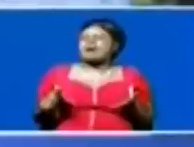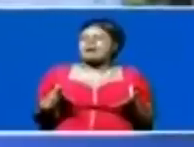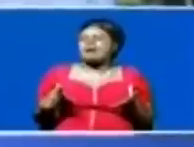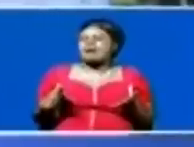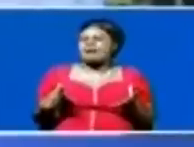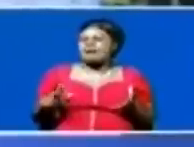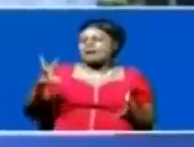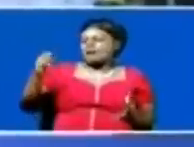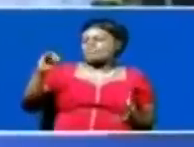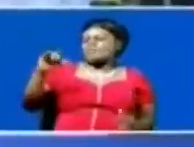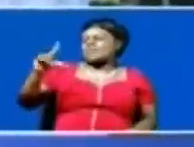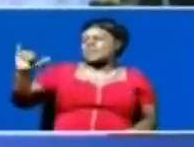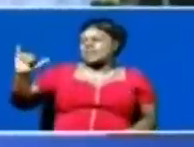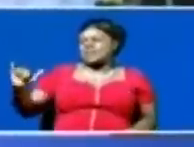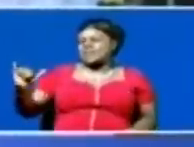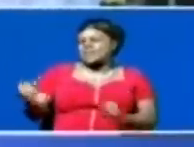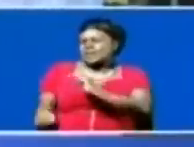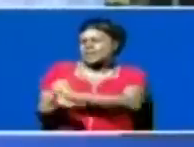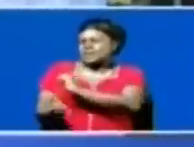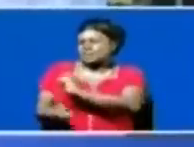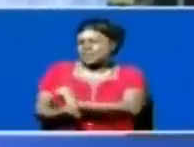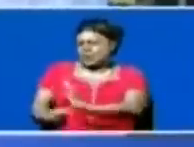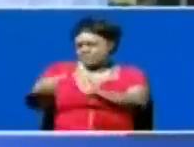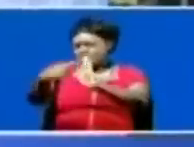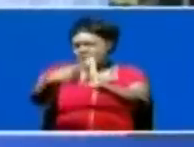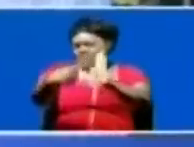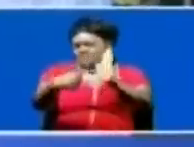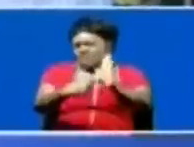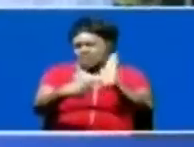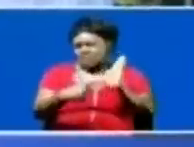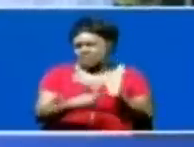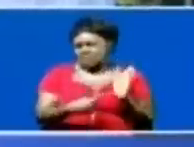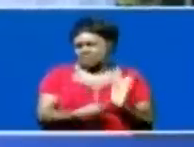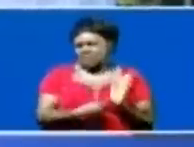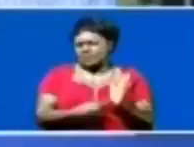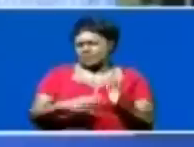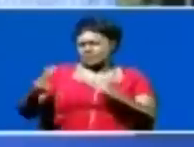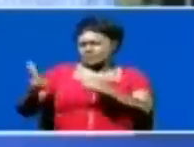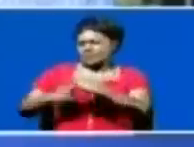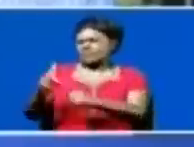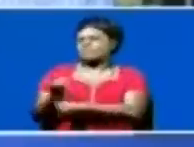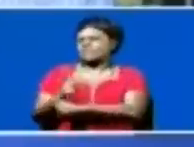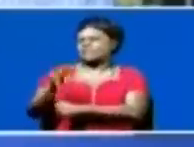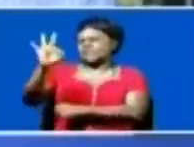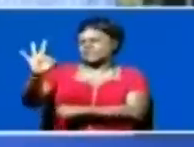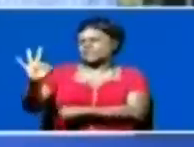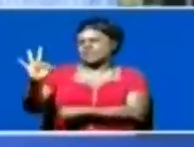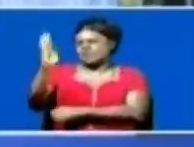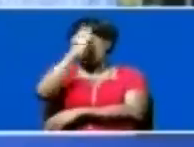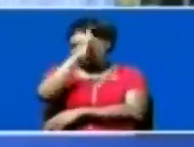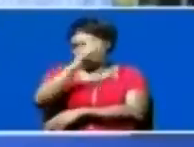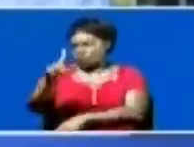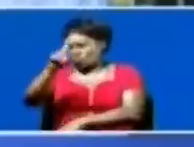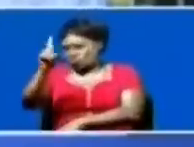And Mheshimiwa Mili, maybe you'll start by giving us a blow-by-blow account. So at 7 minutes past three, the question is